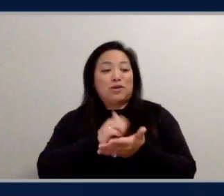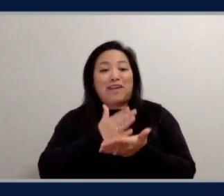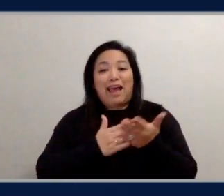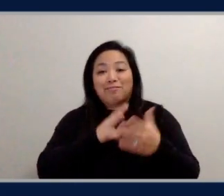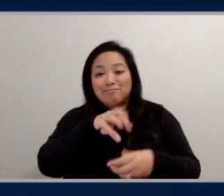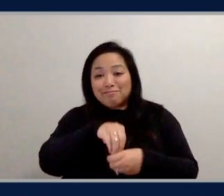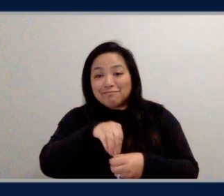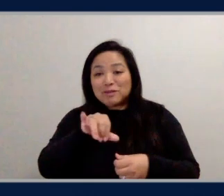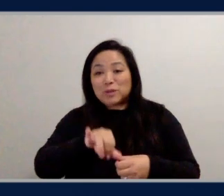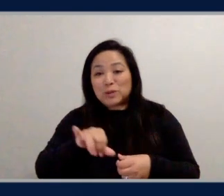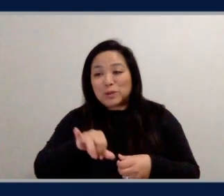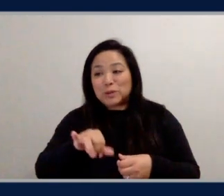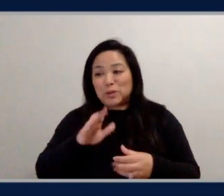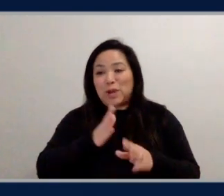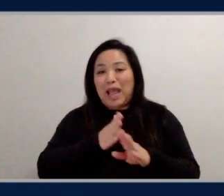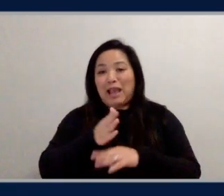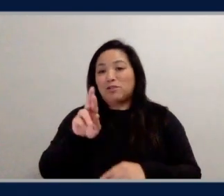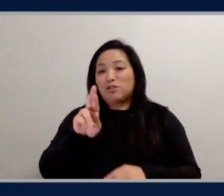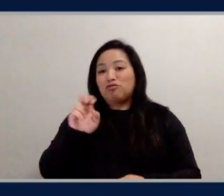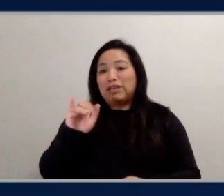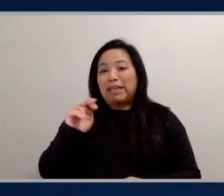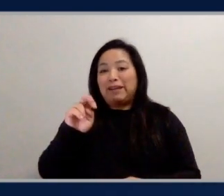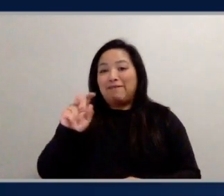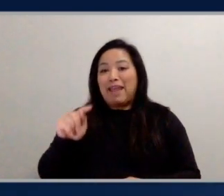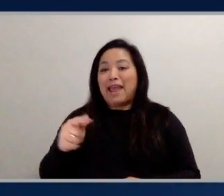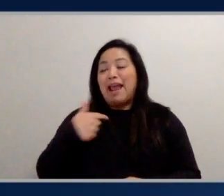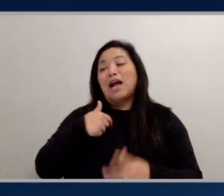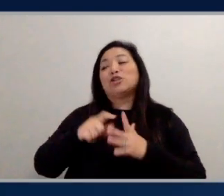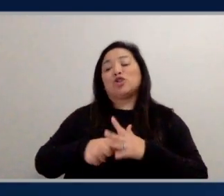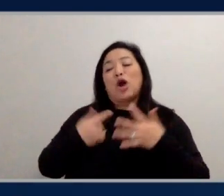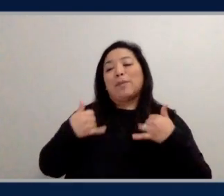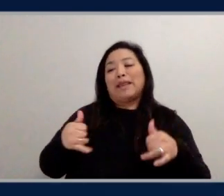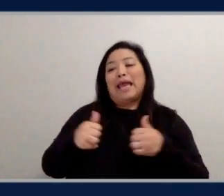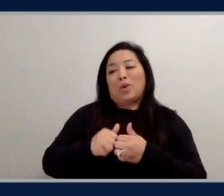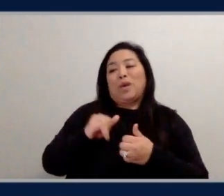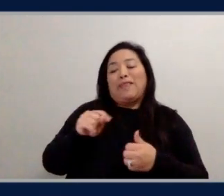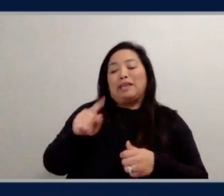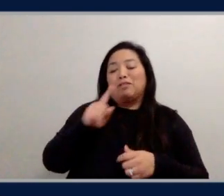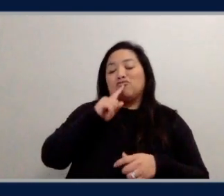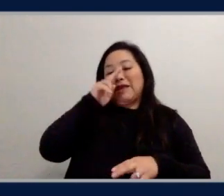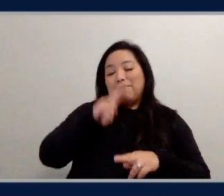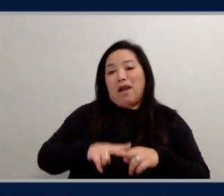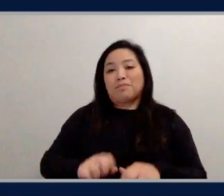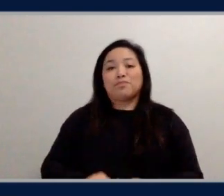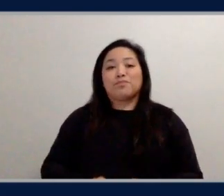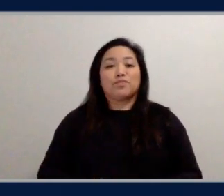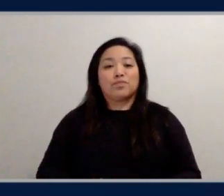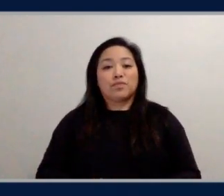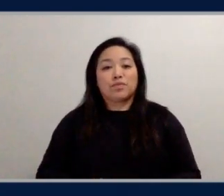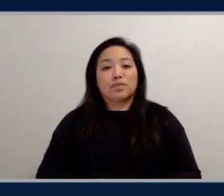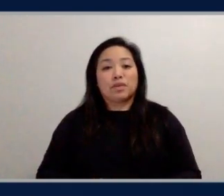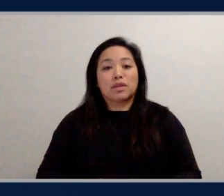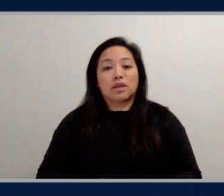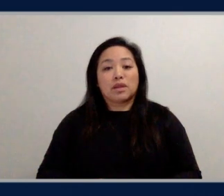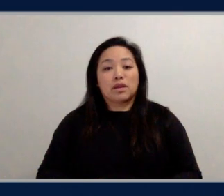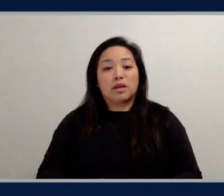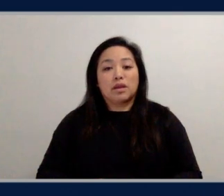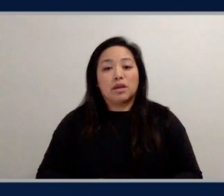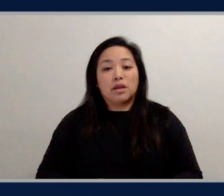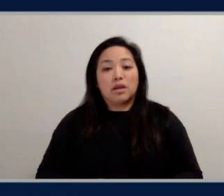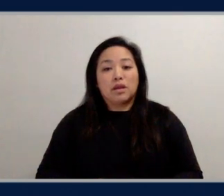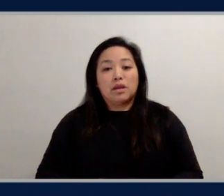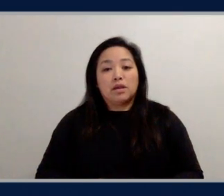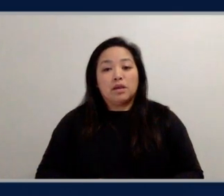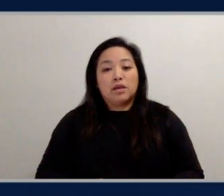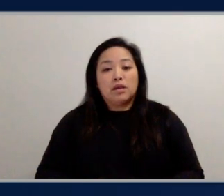myself after reInvent. Absolutely. I started playing with it already, which is super fun. Again, we want to take a quick turn here. There